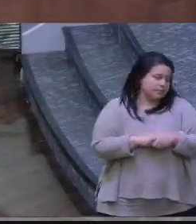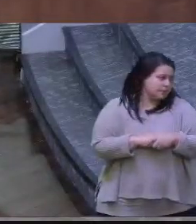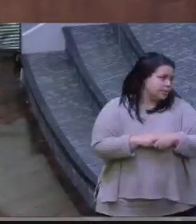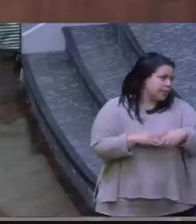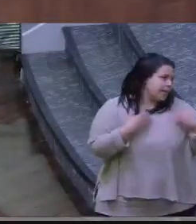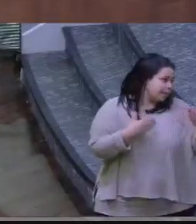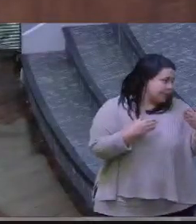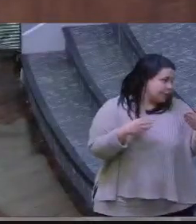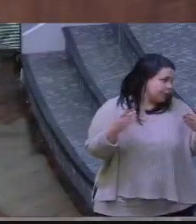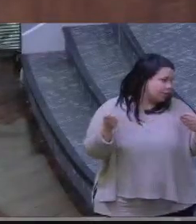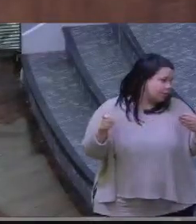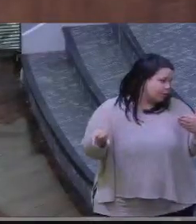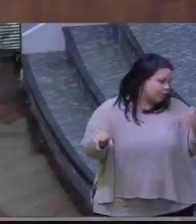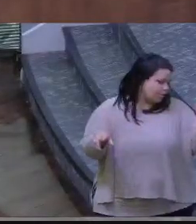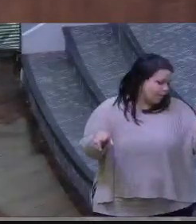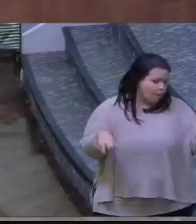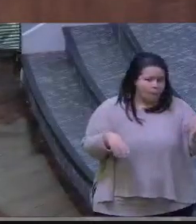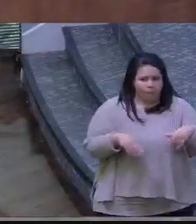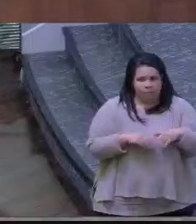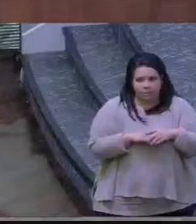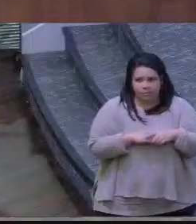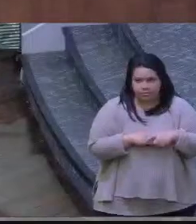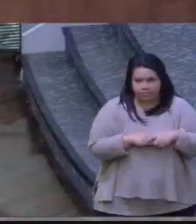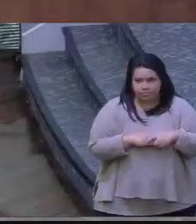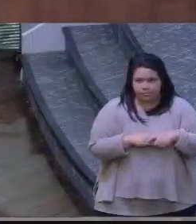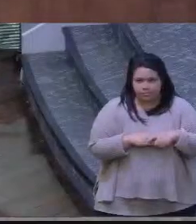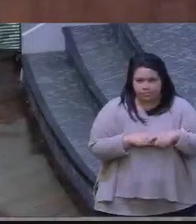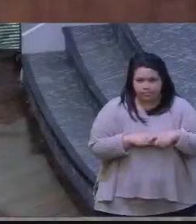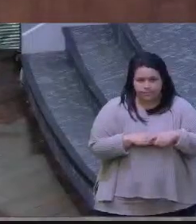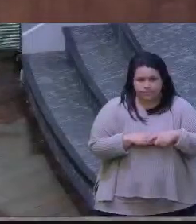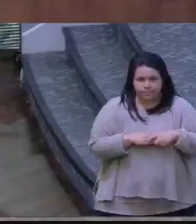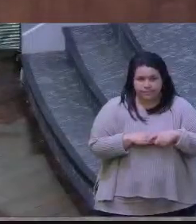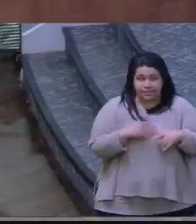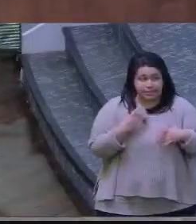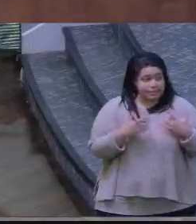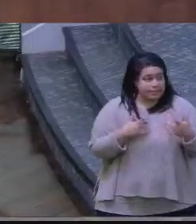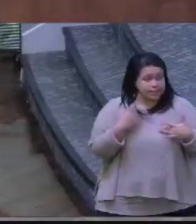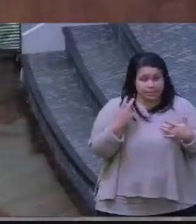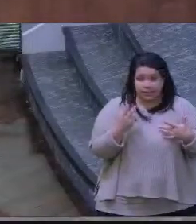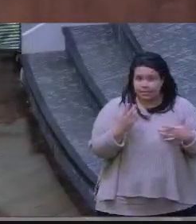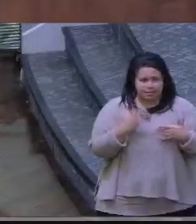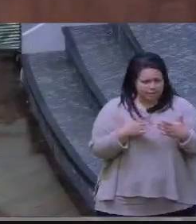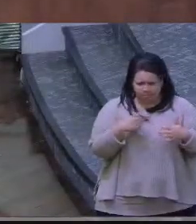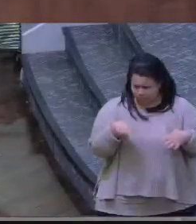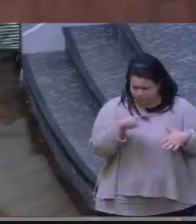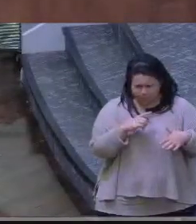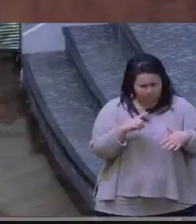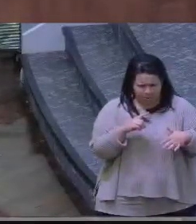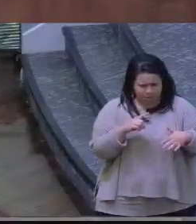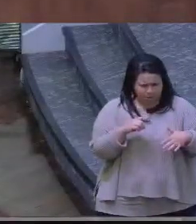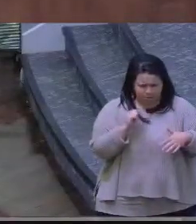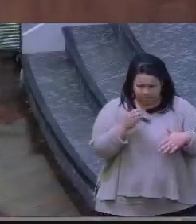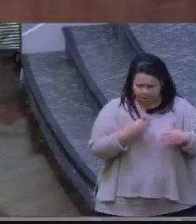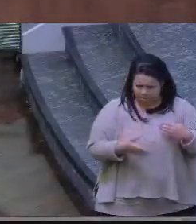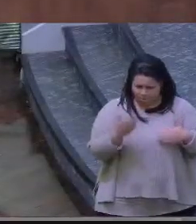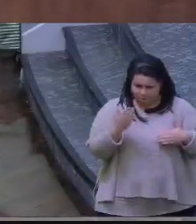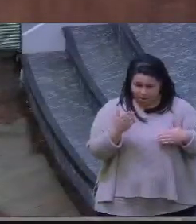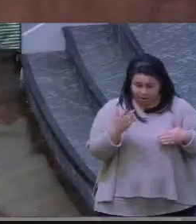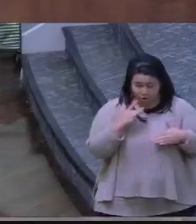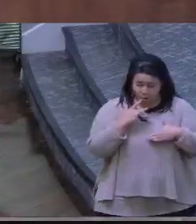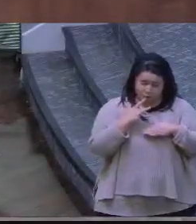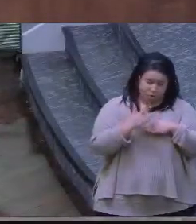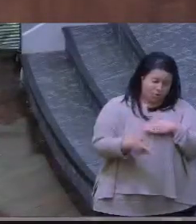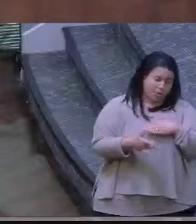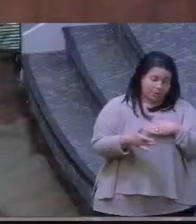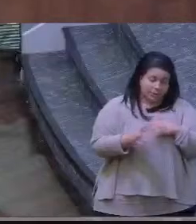Hooker. And I look forward to seeing some of y'all, I guess, tomorrow morning bright and early. And Ms. Davis, thank you so much